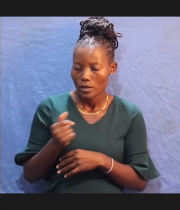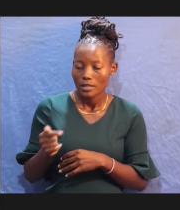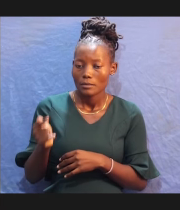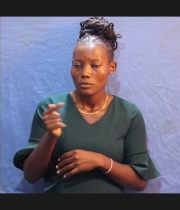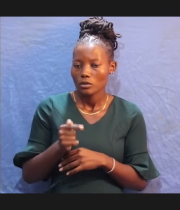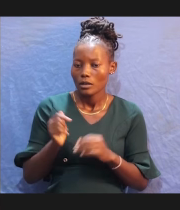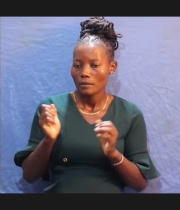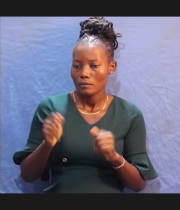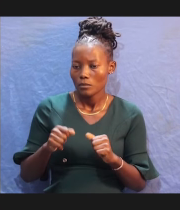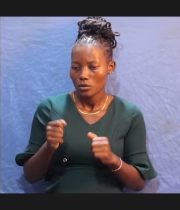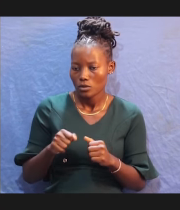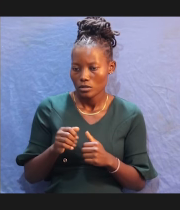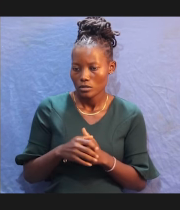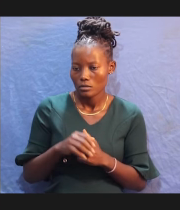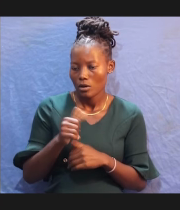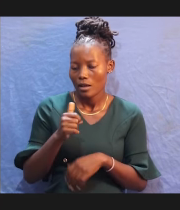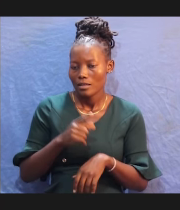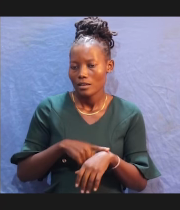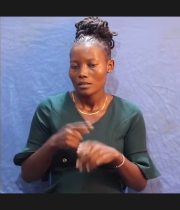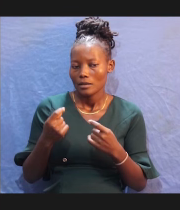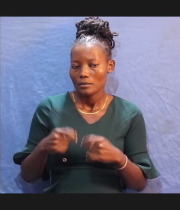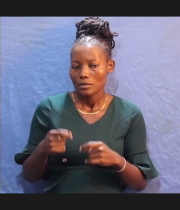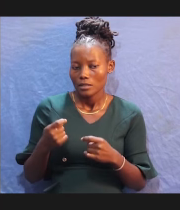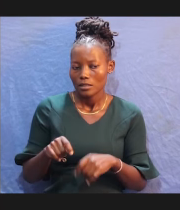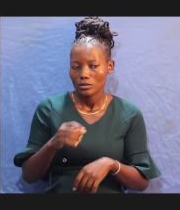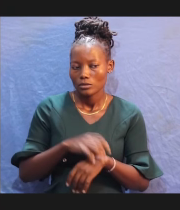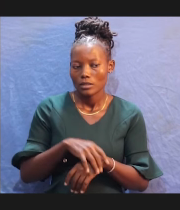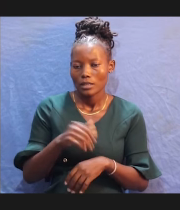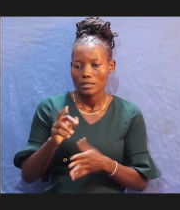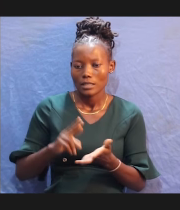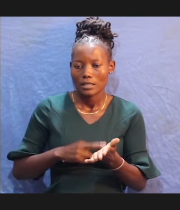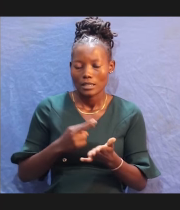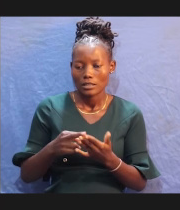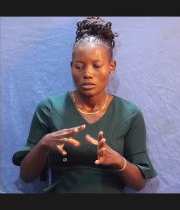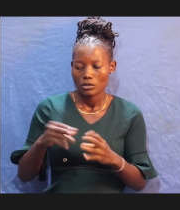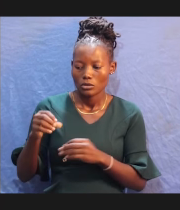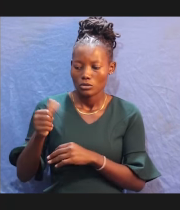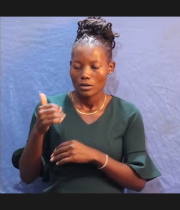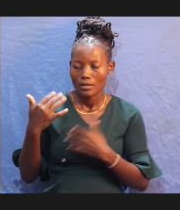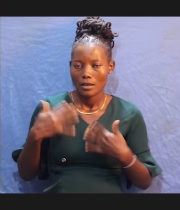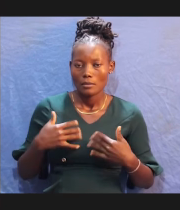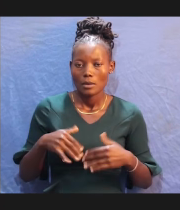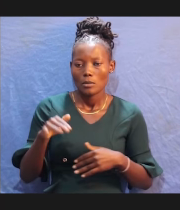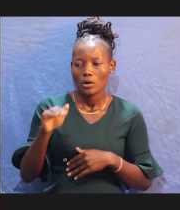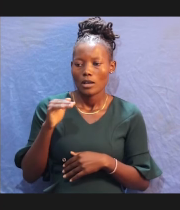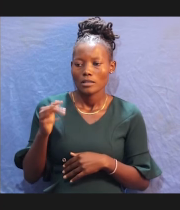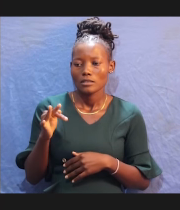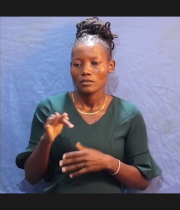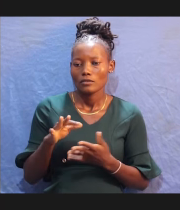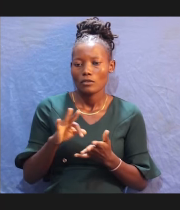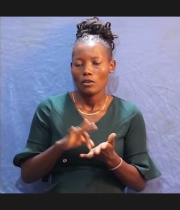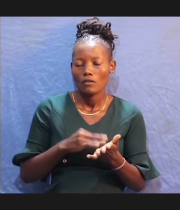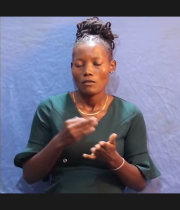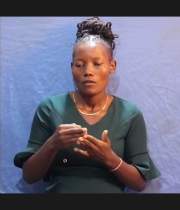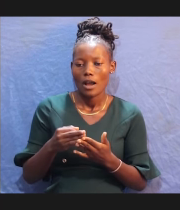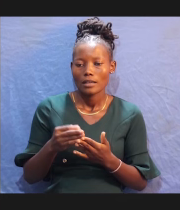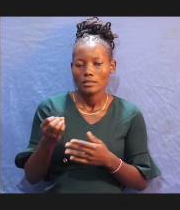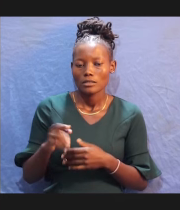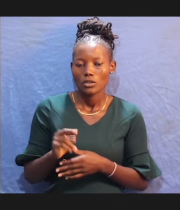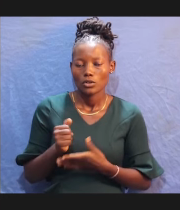can also sometimes try to find other resources and go to other people asking for some kind of a help or